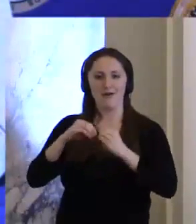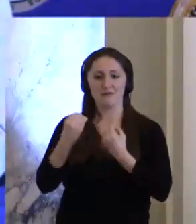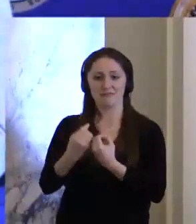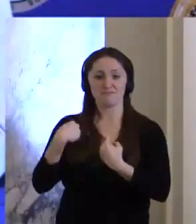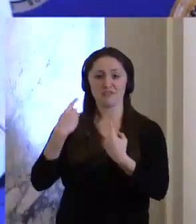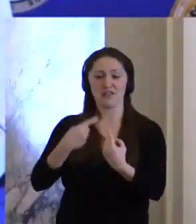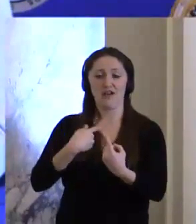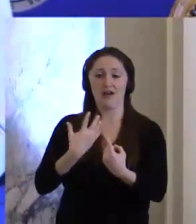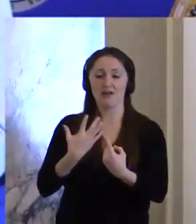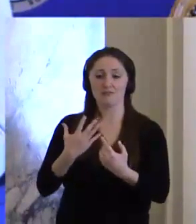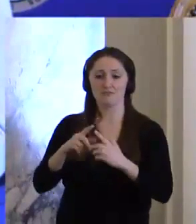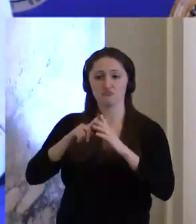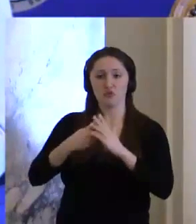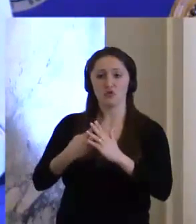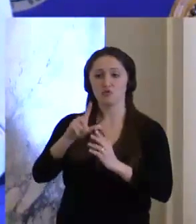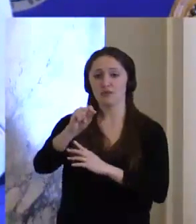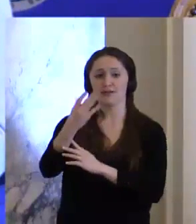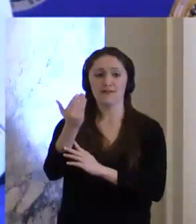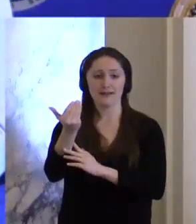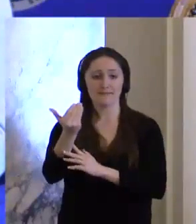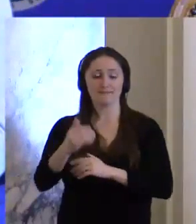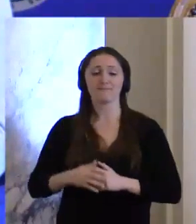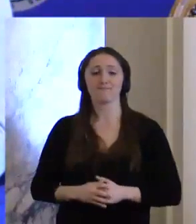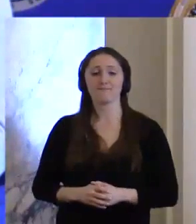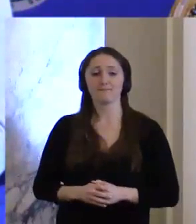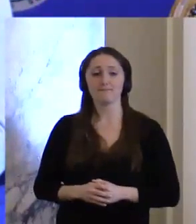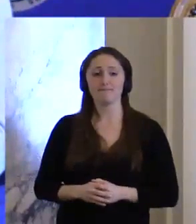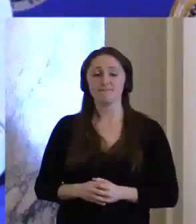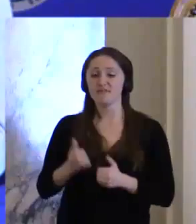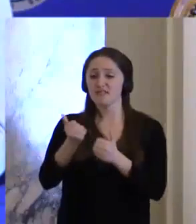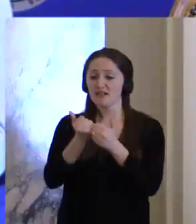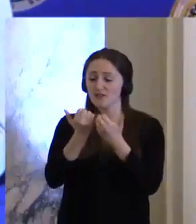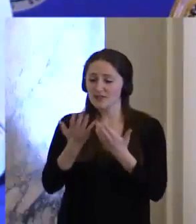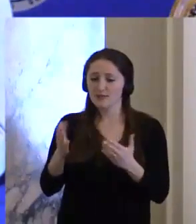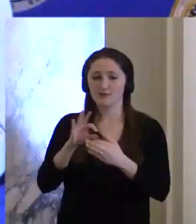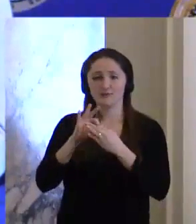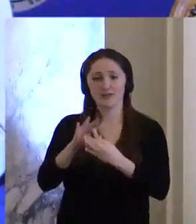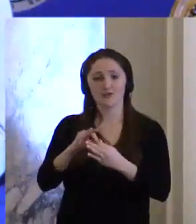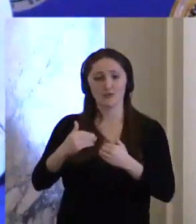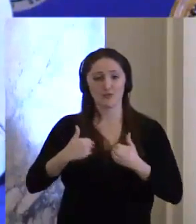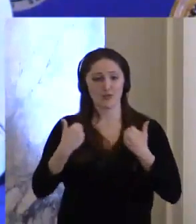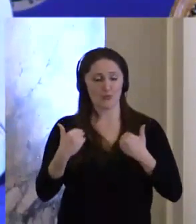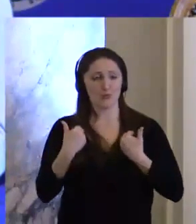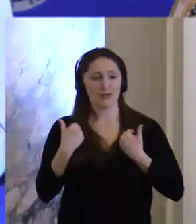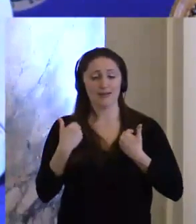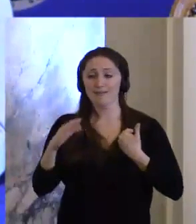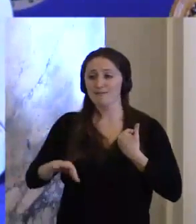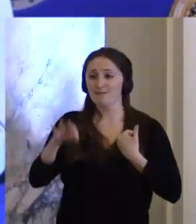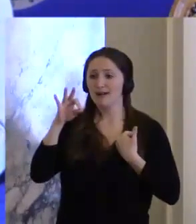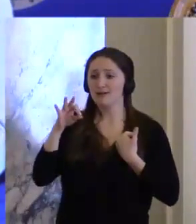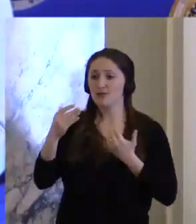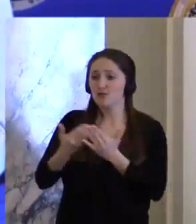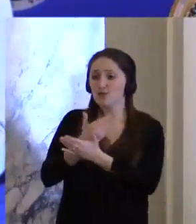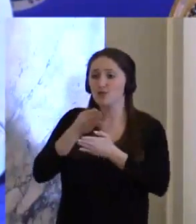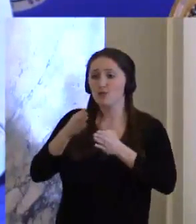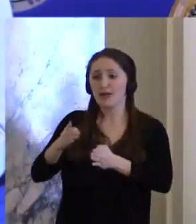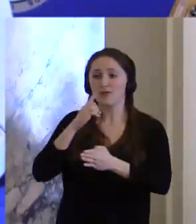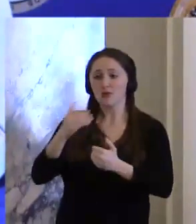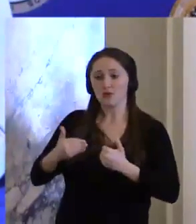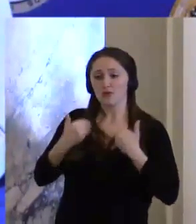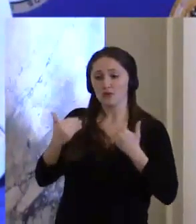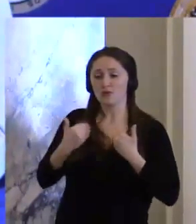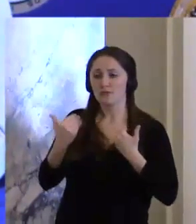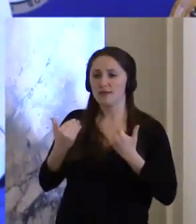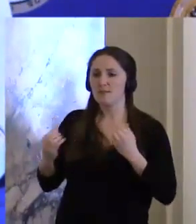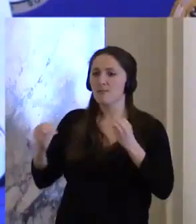in 2015. Everything that has to do with youth and finding new ways for them to have a